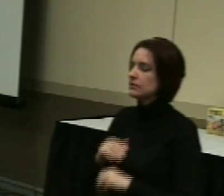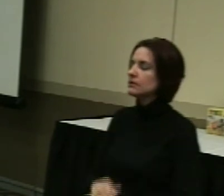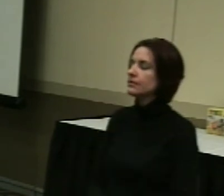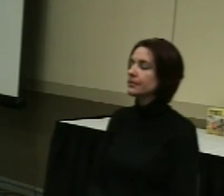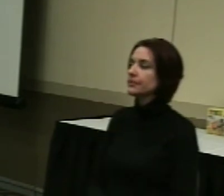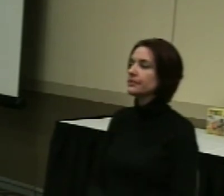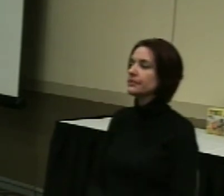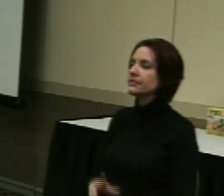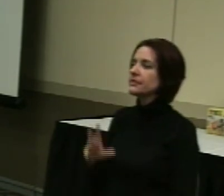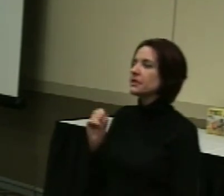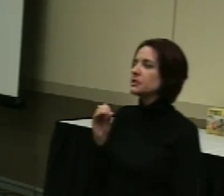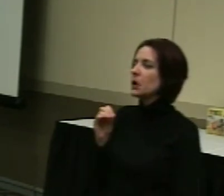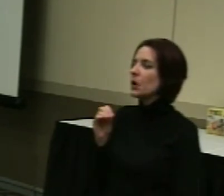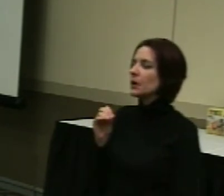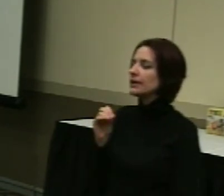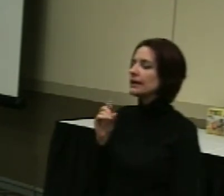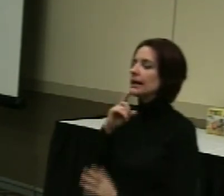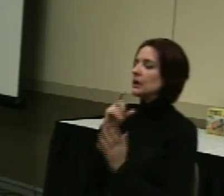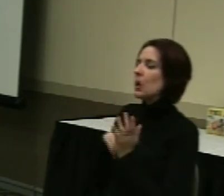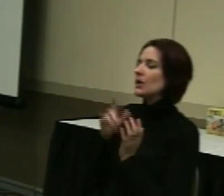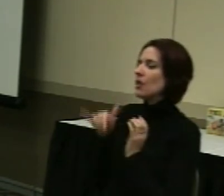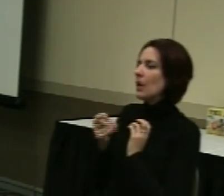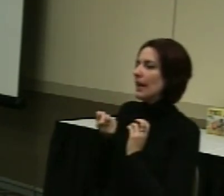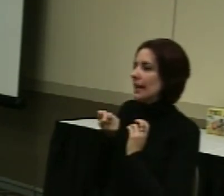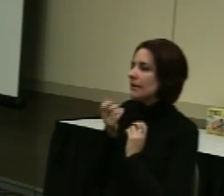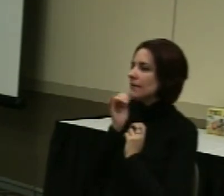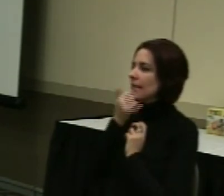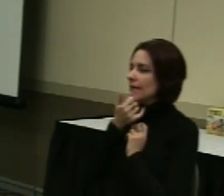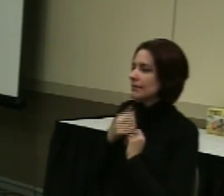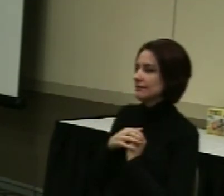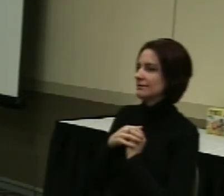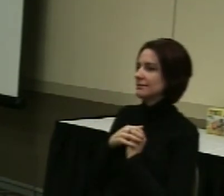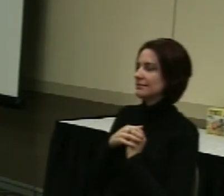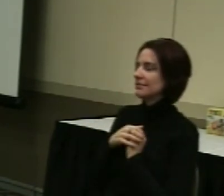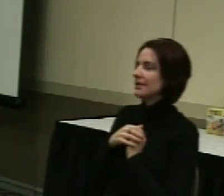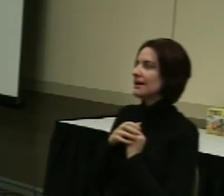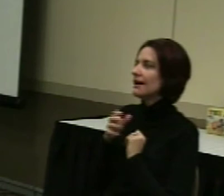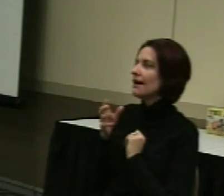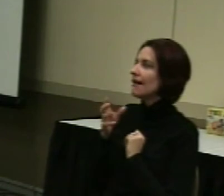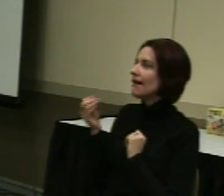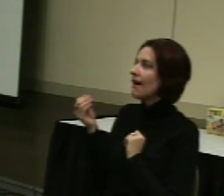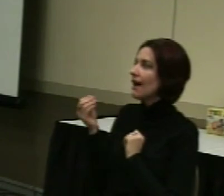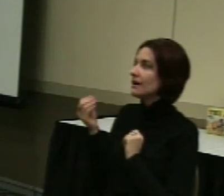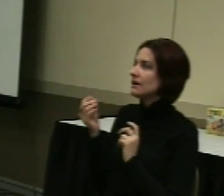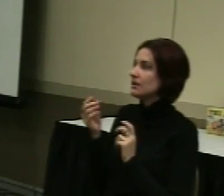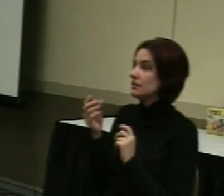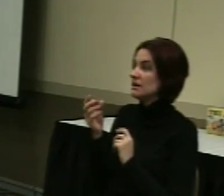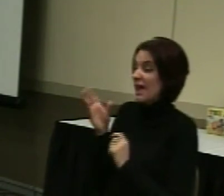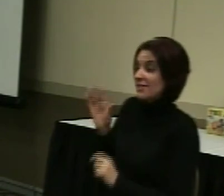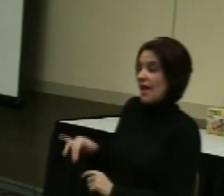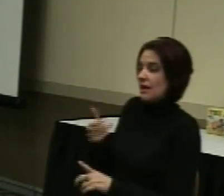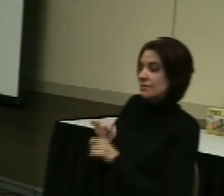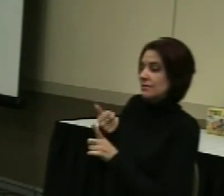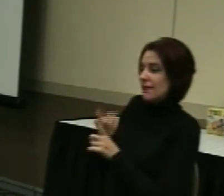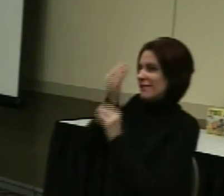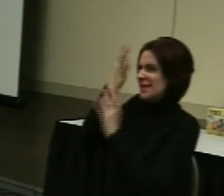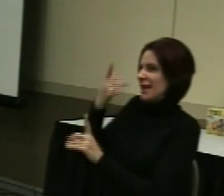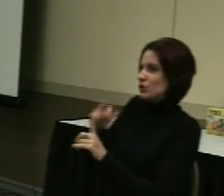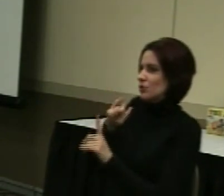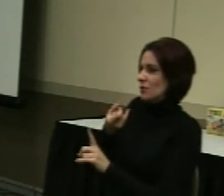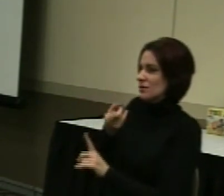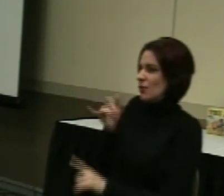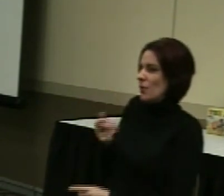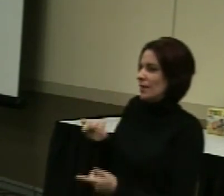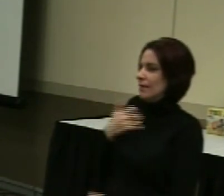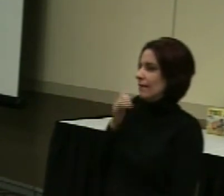the little slips, the little errors. And they're a data source. The little errors